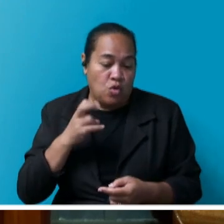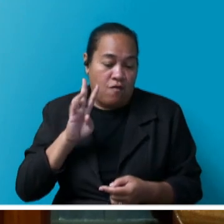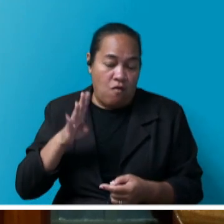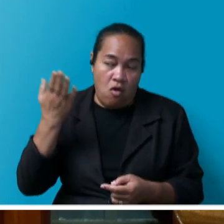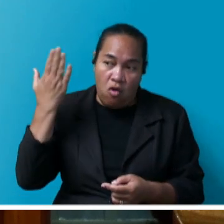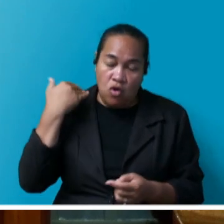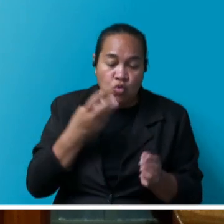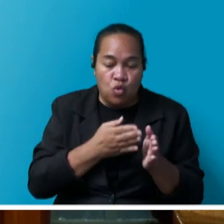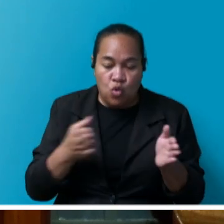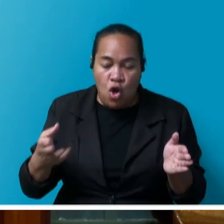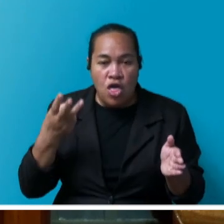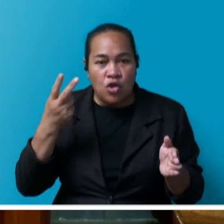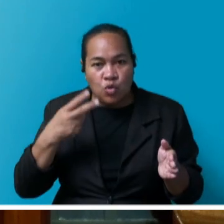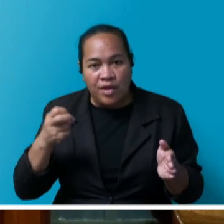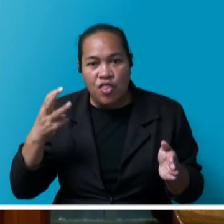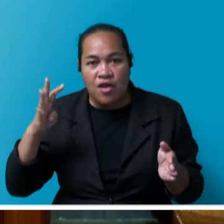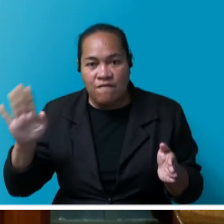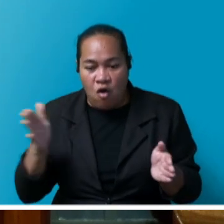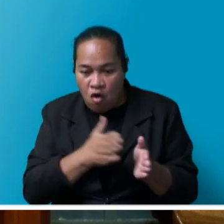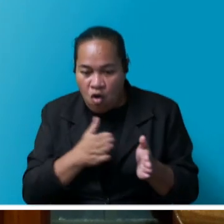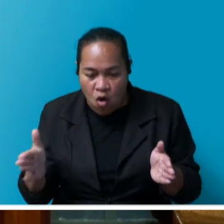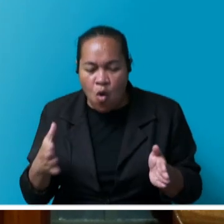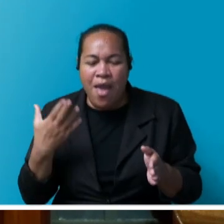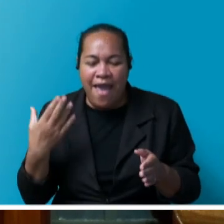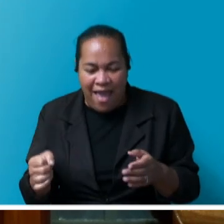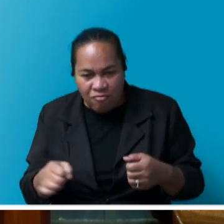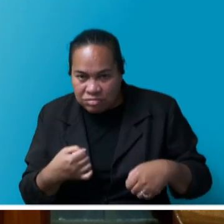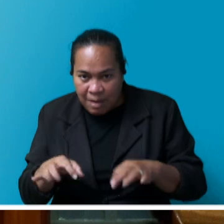2024-2034, supported the establishment of the ICAO Pacific